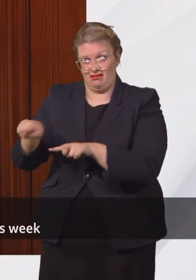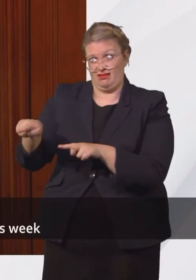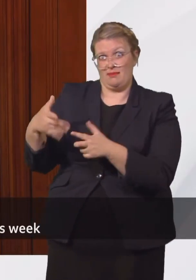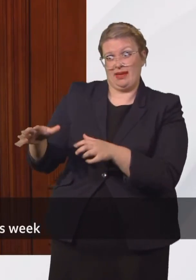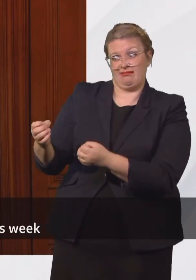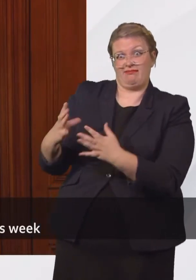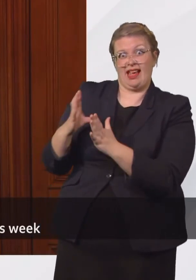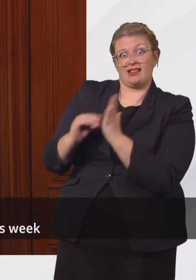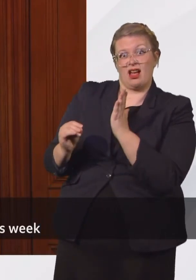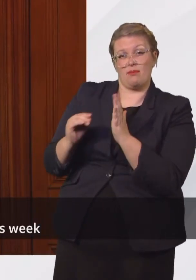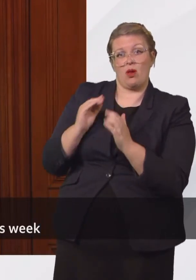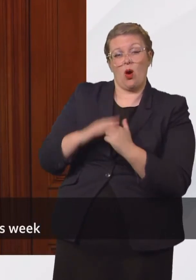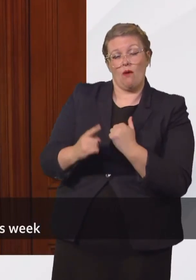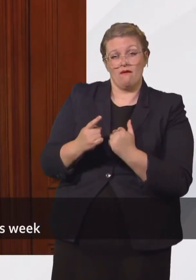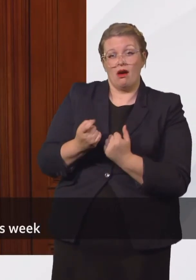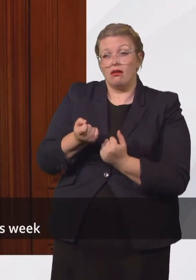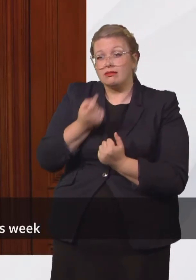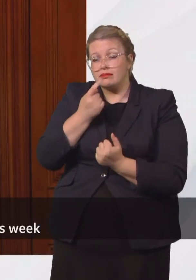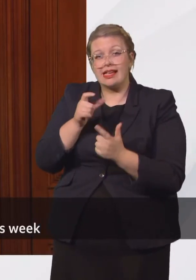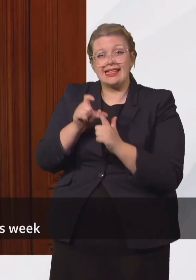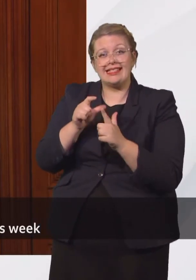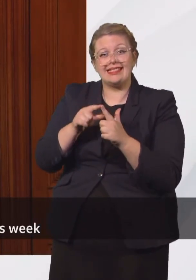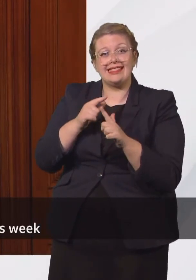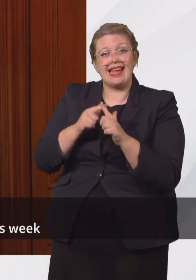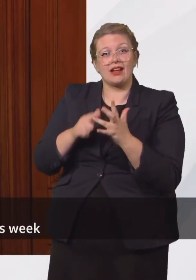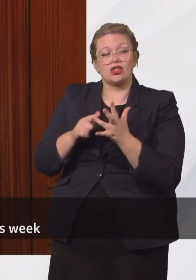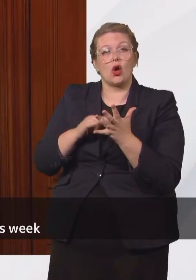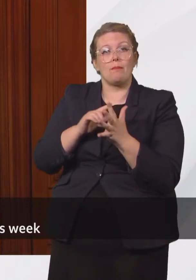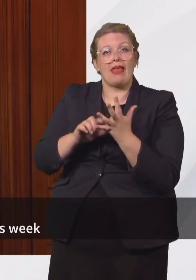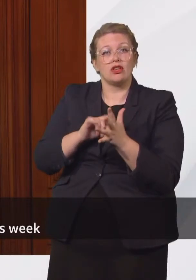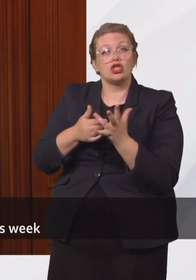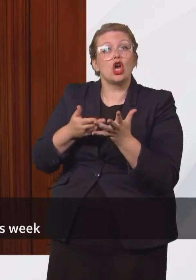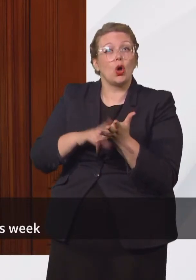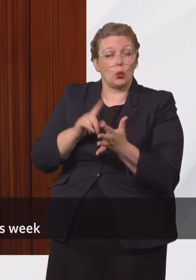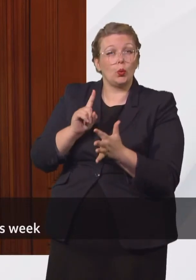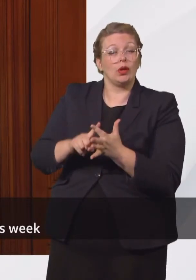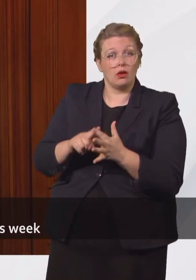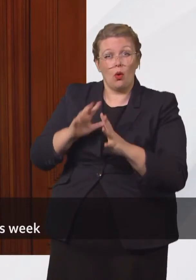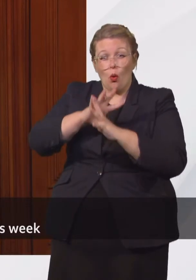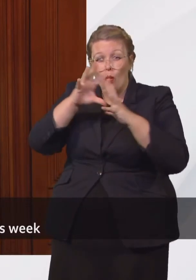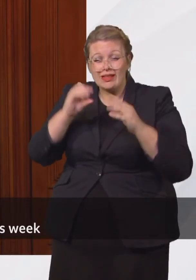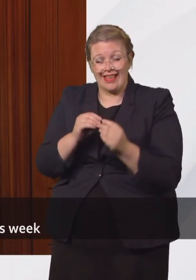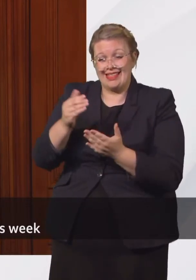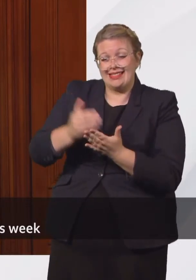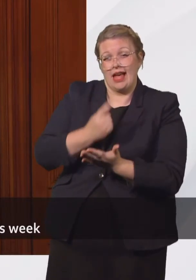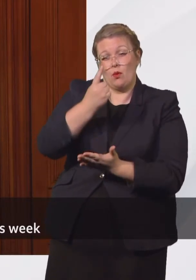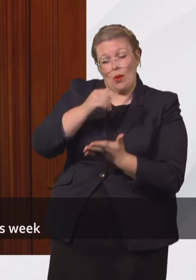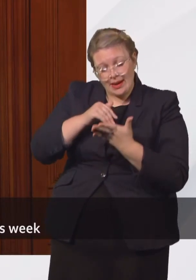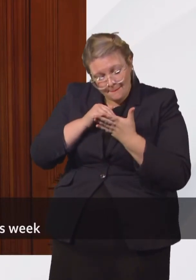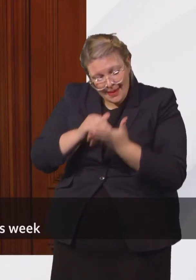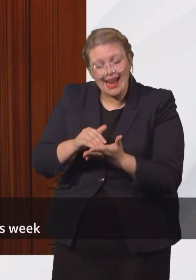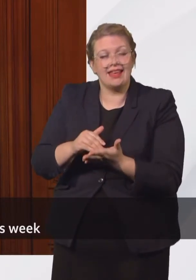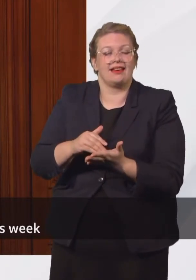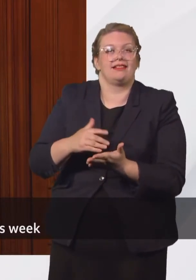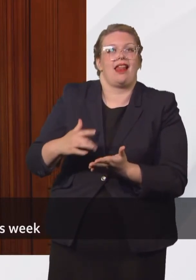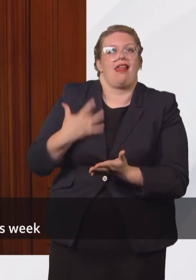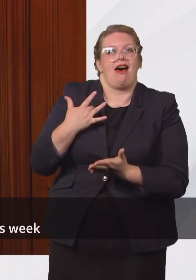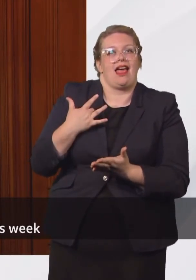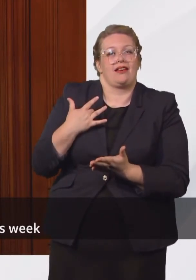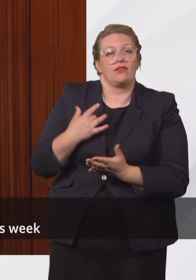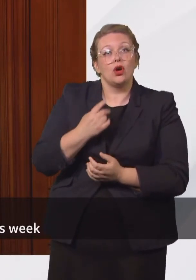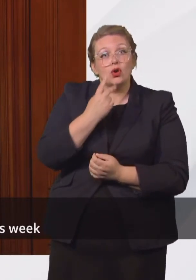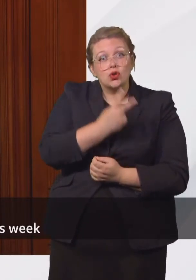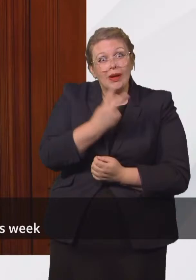It's estimated by the use of dexamethasone. That's 22,000 lives probably saved by dexamethasone in the